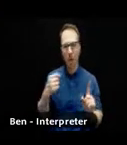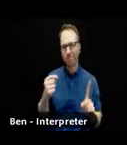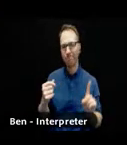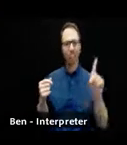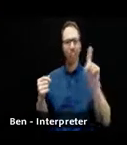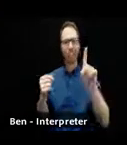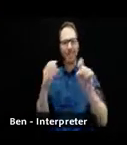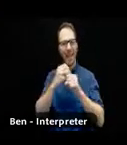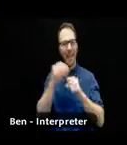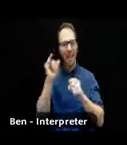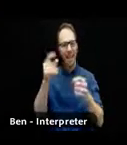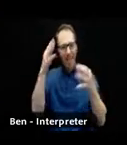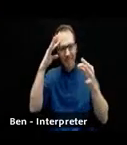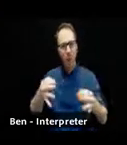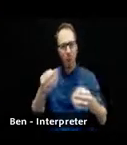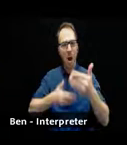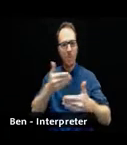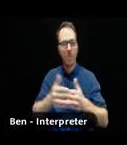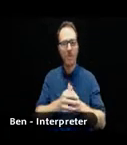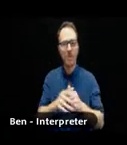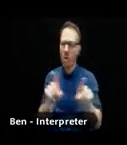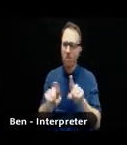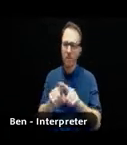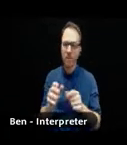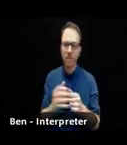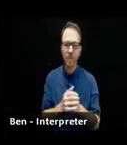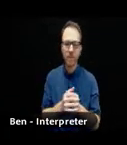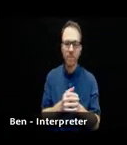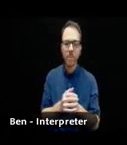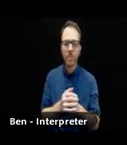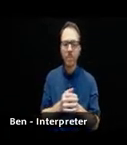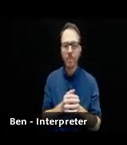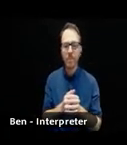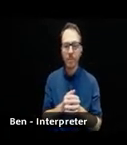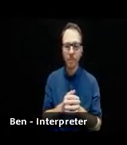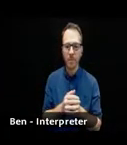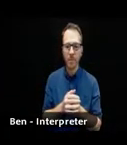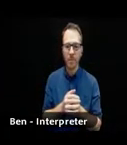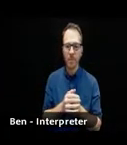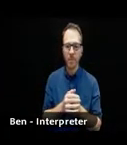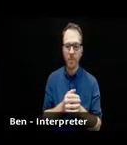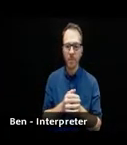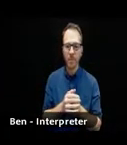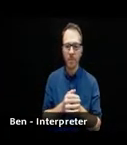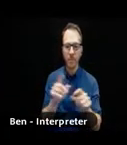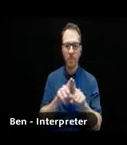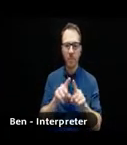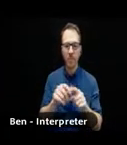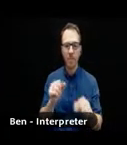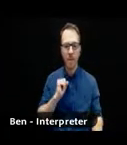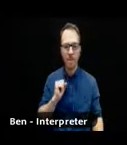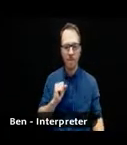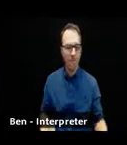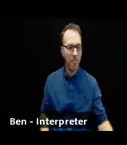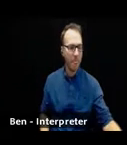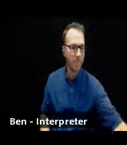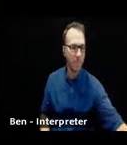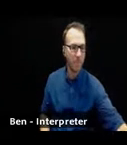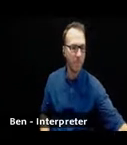And also, excuse me, sorry, one second.